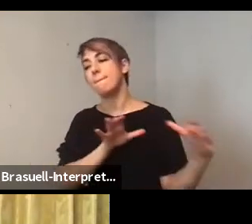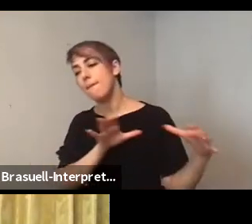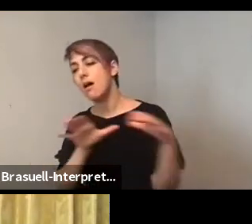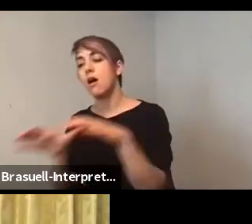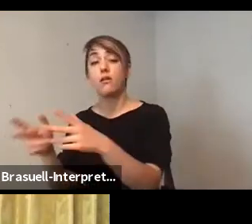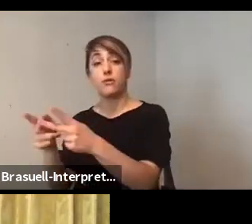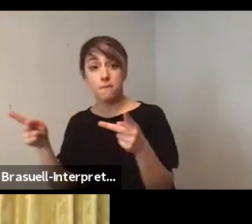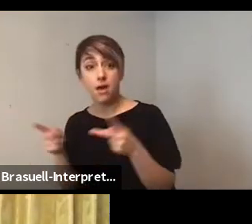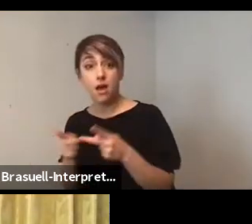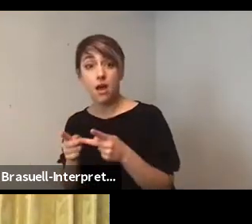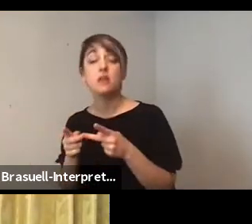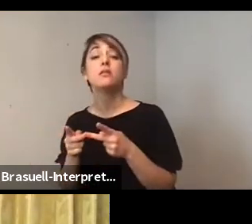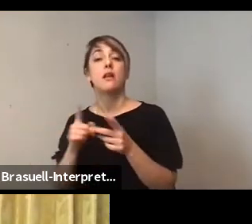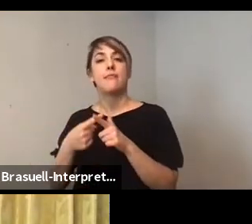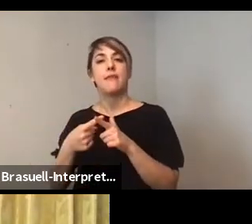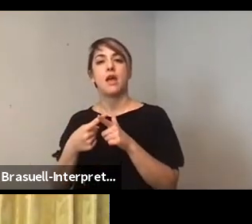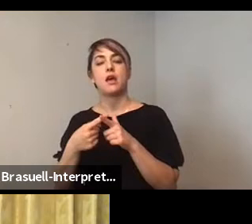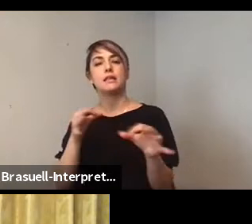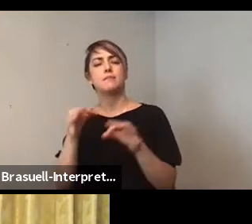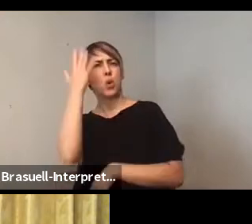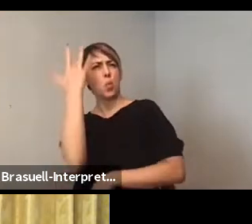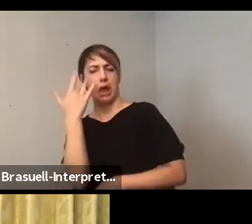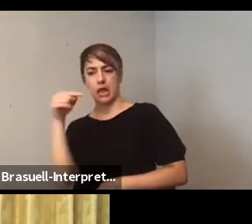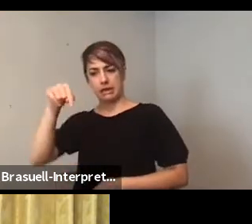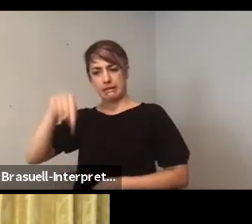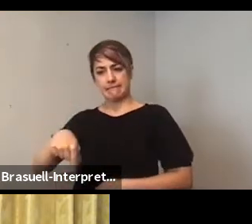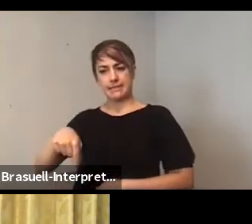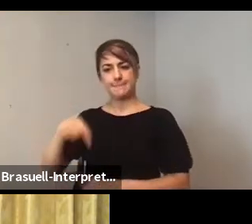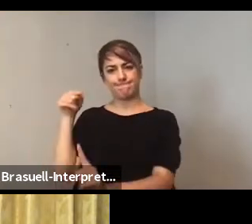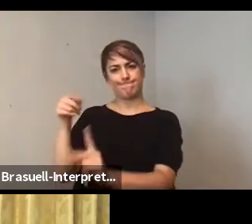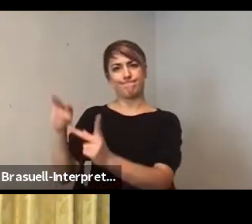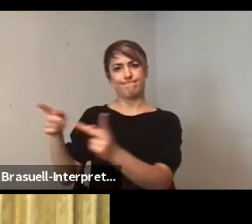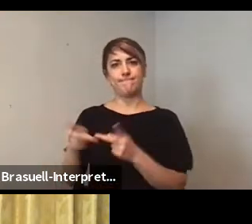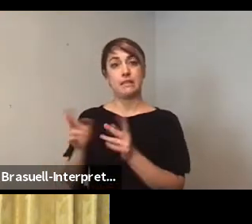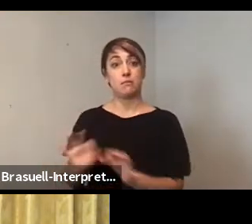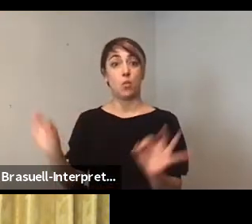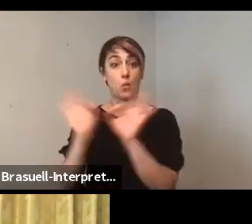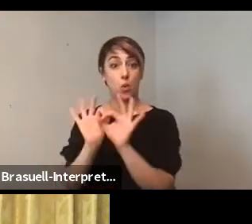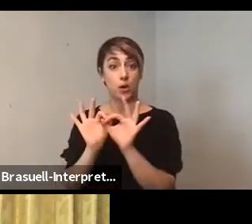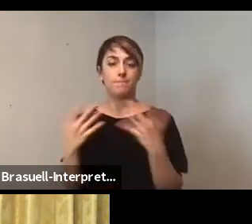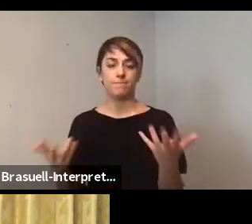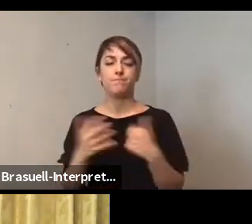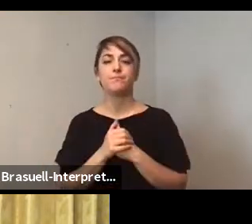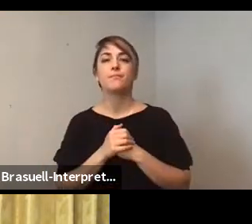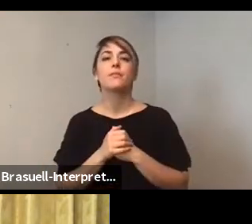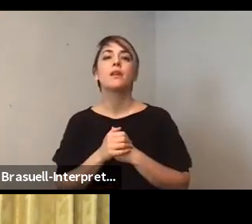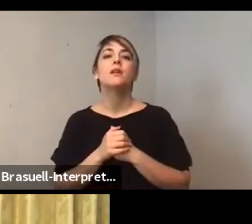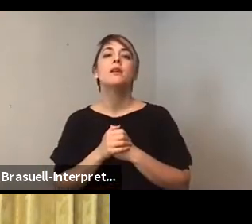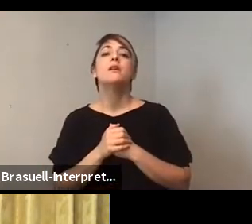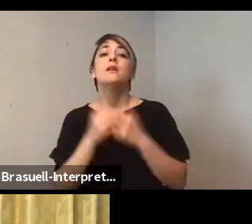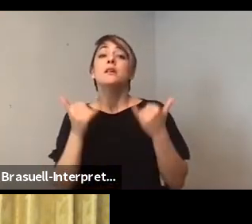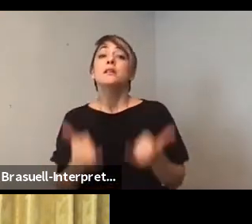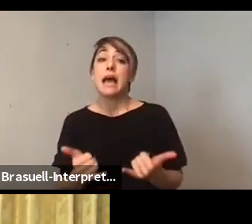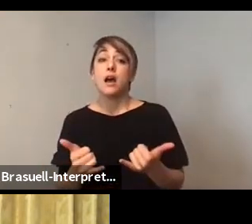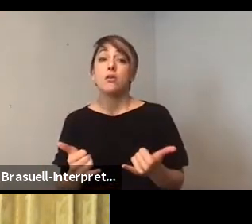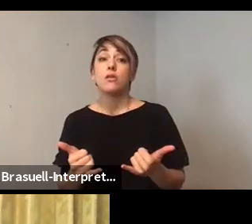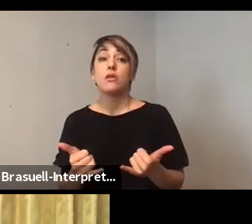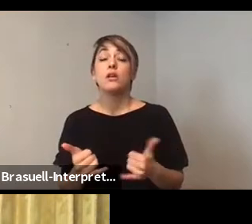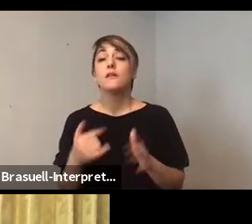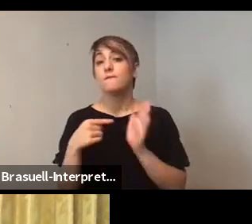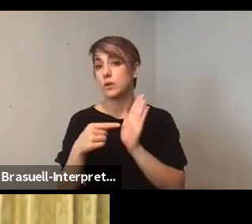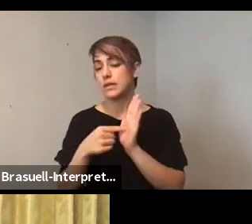people to do the same. And so she compiled, so if I messaged her, she would compile all my 10